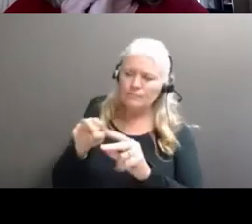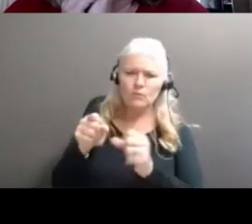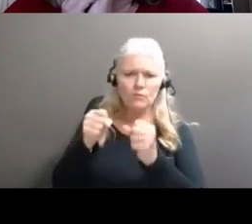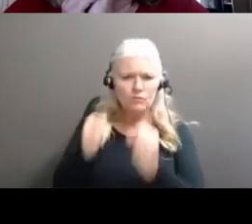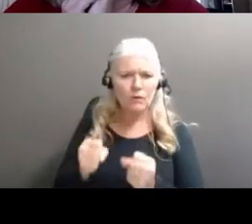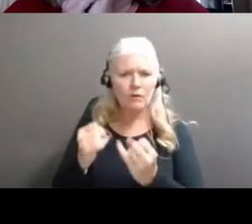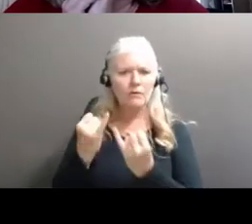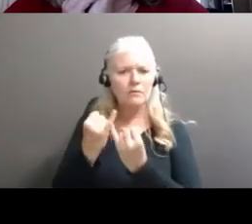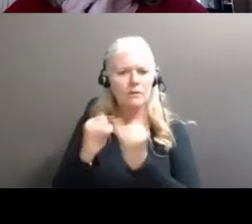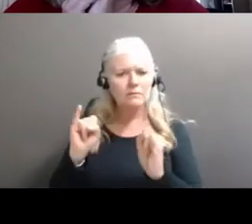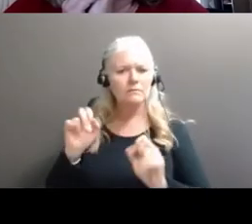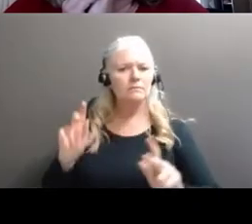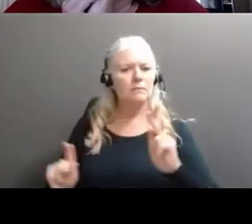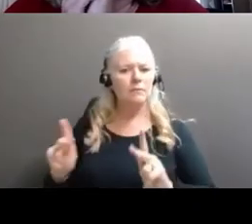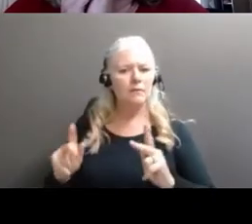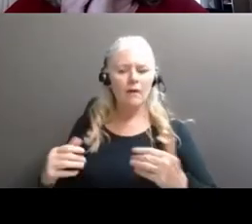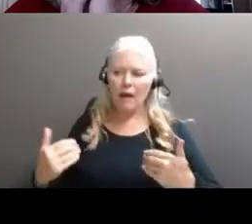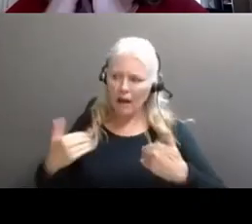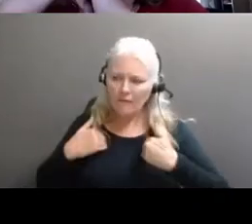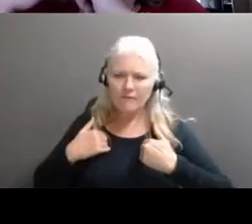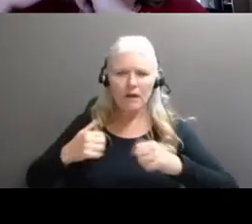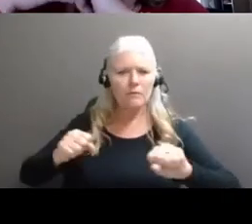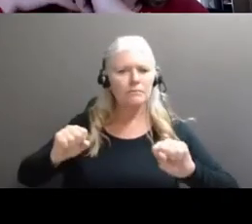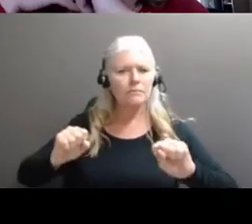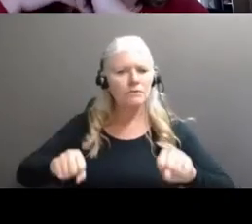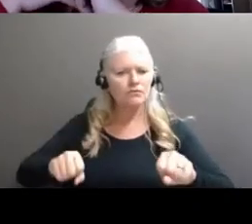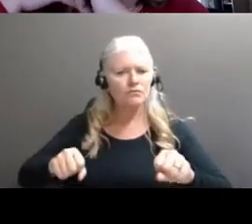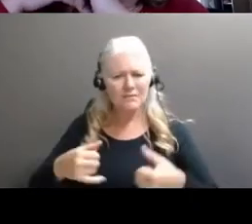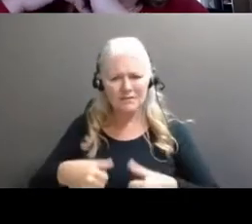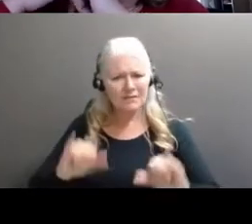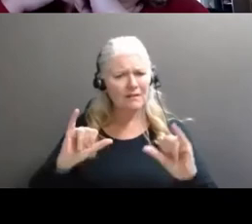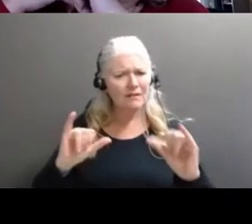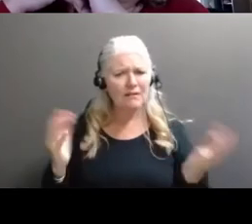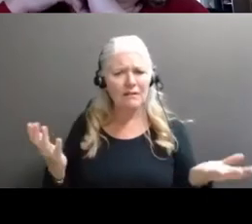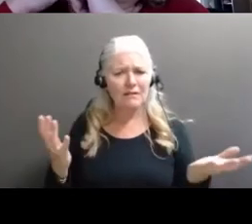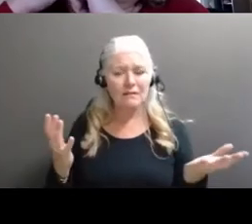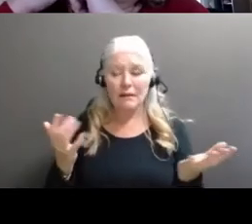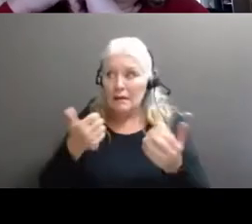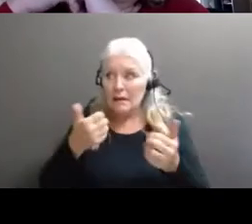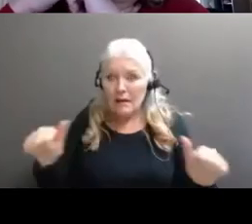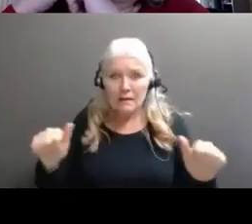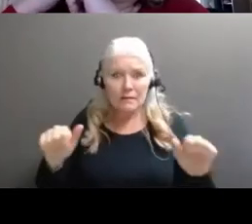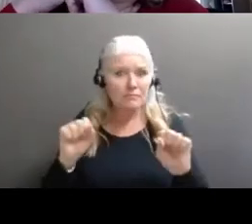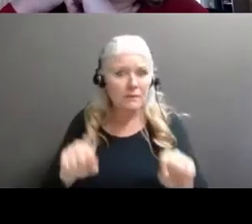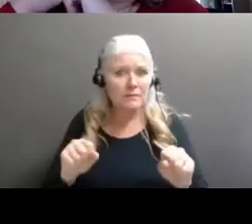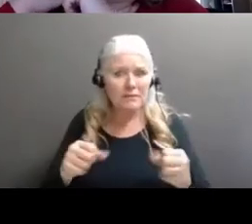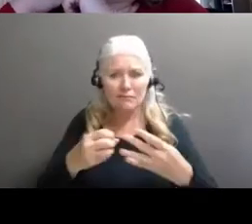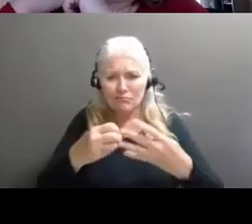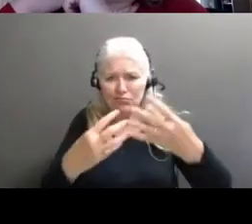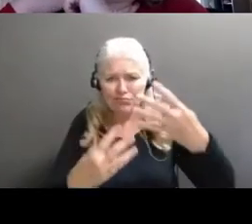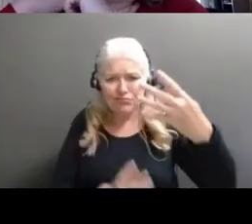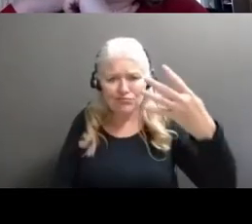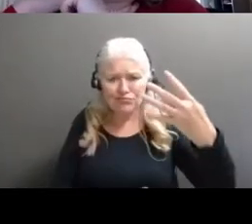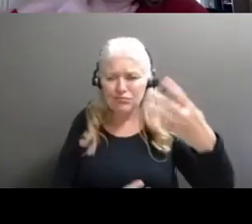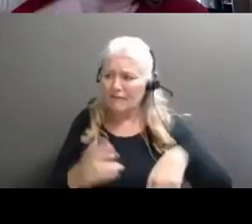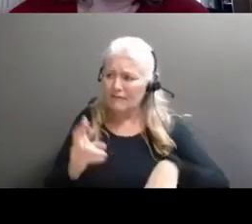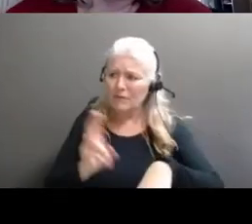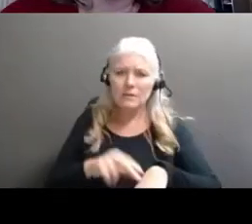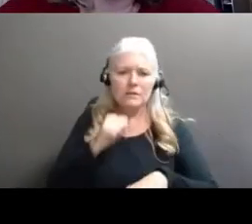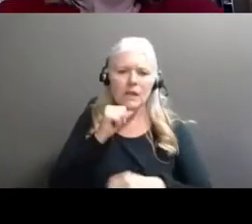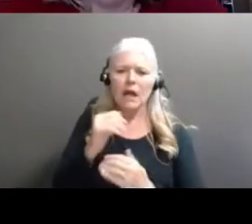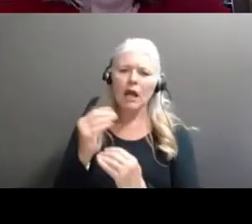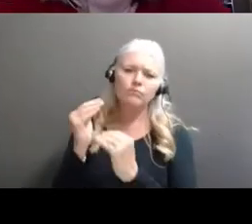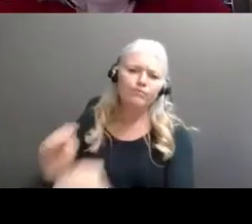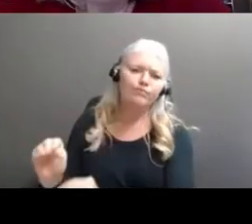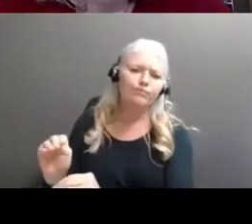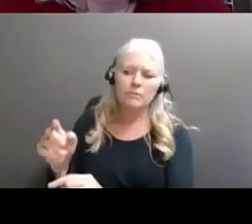as tremendous potential, as all possibilities. and not limiting them. And in